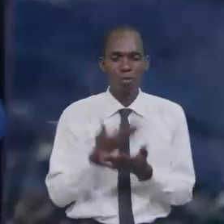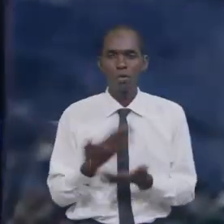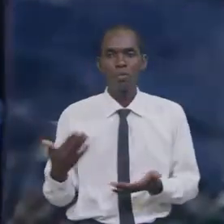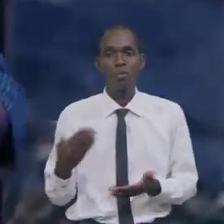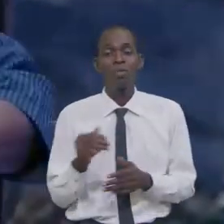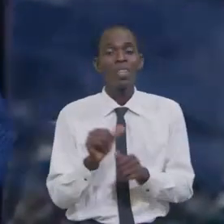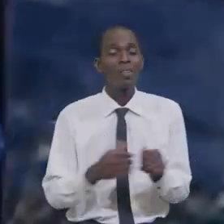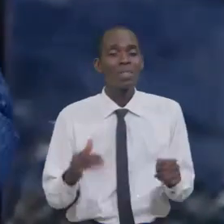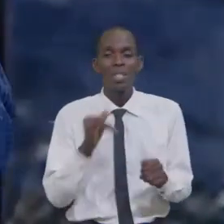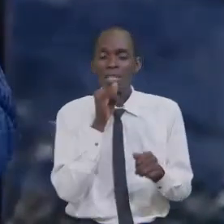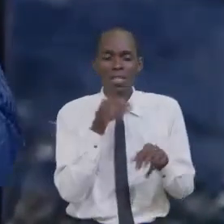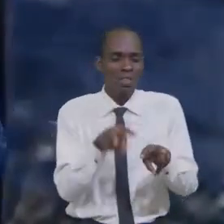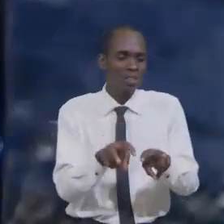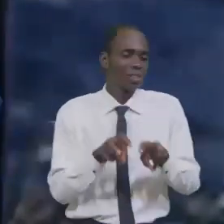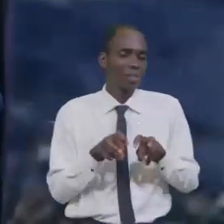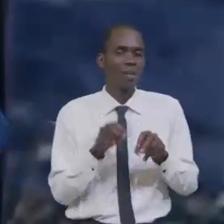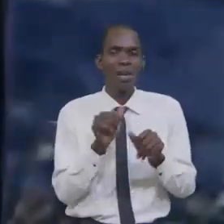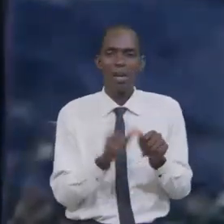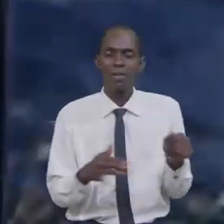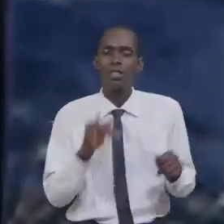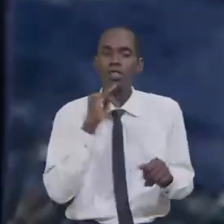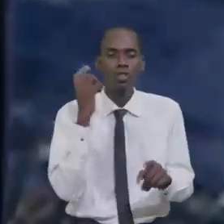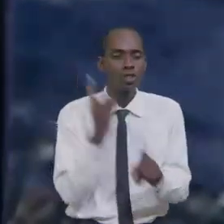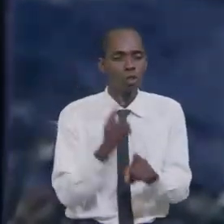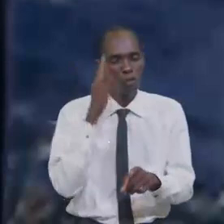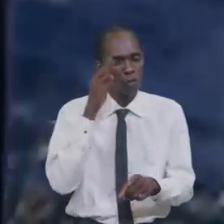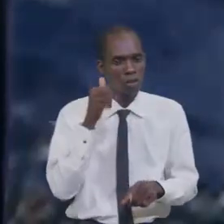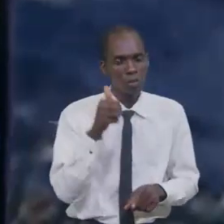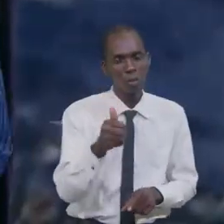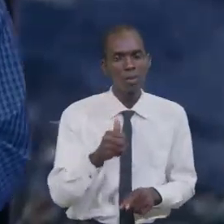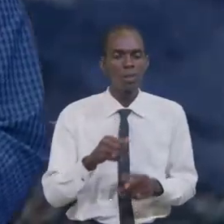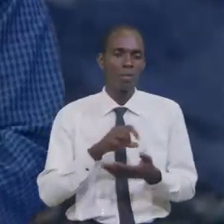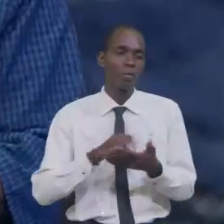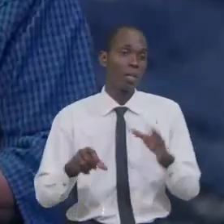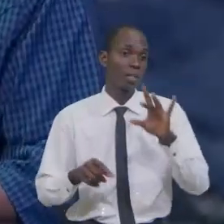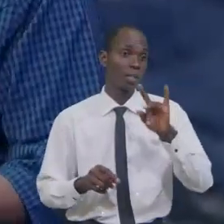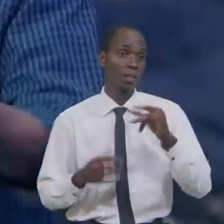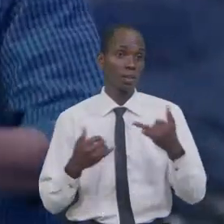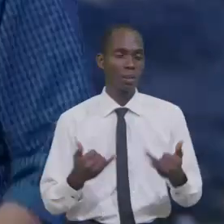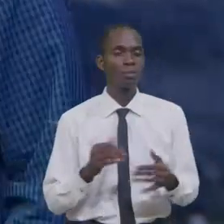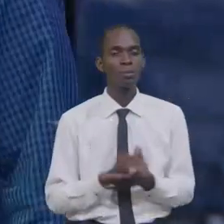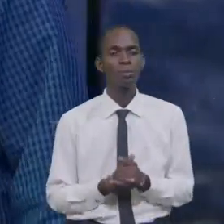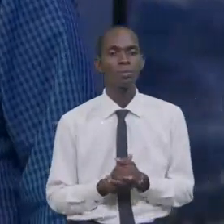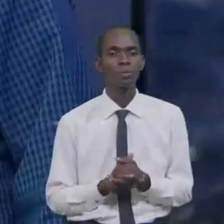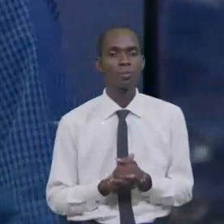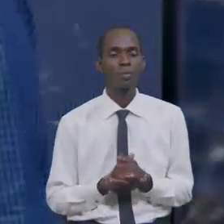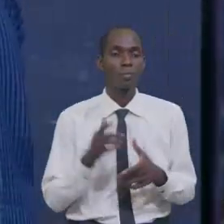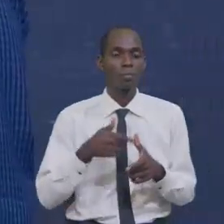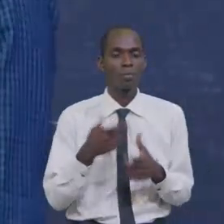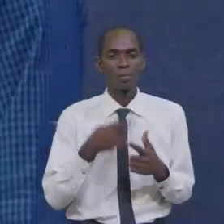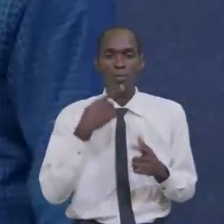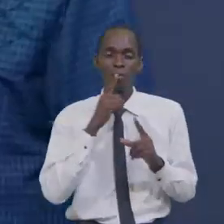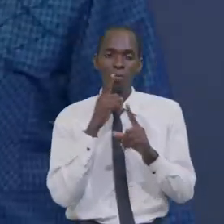selfish. Everything is just for himself. Look at verse 18. In verse 18, then he said, this